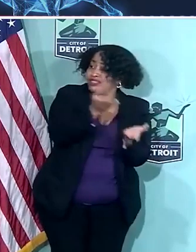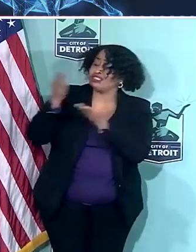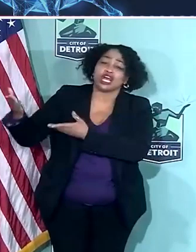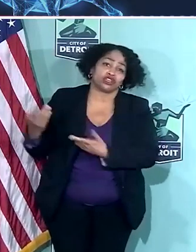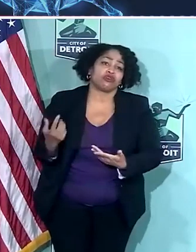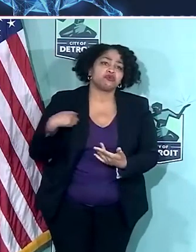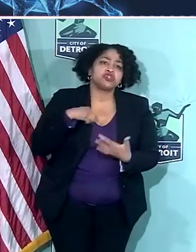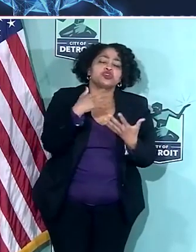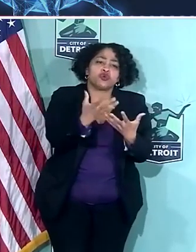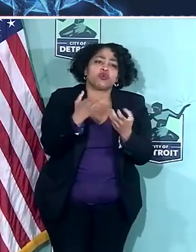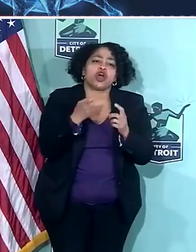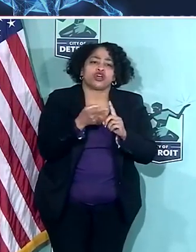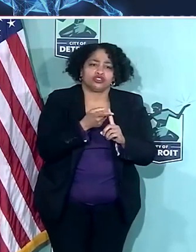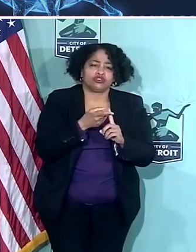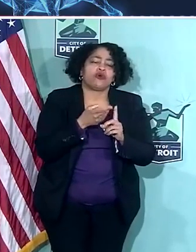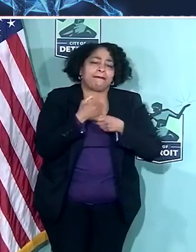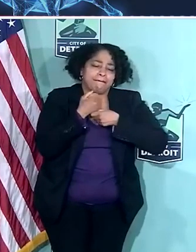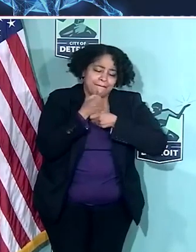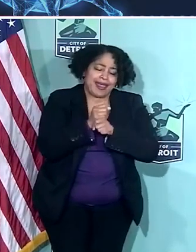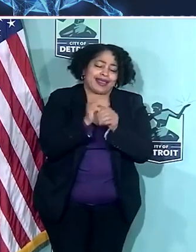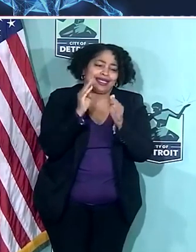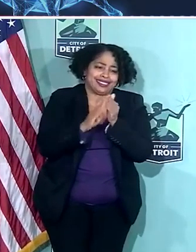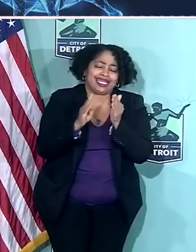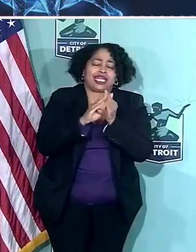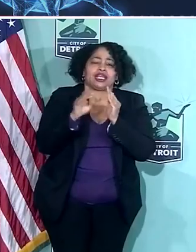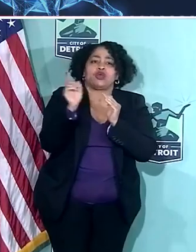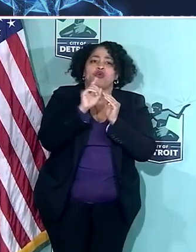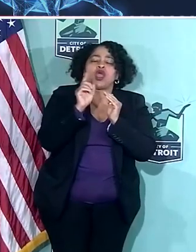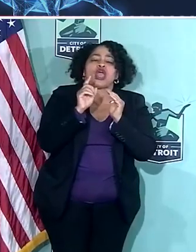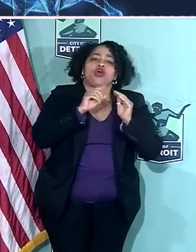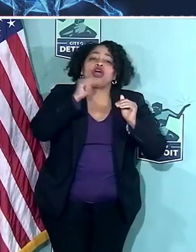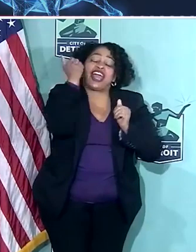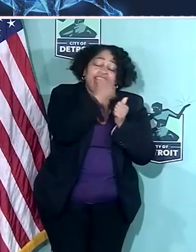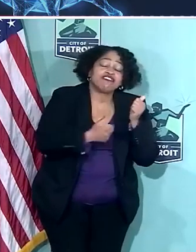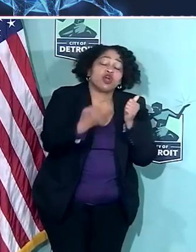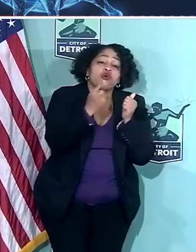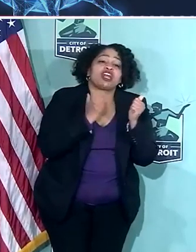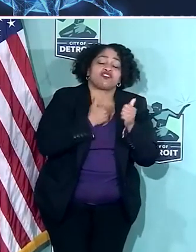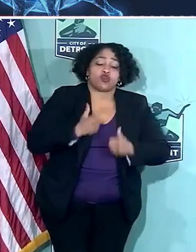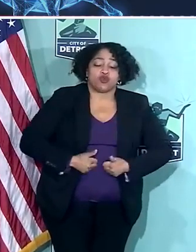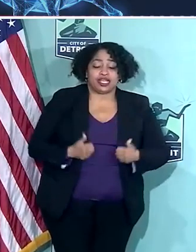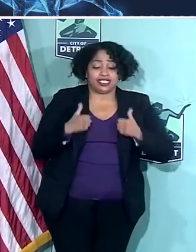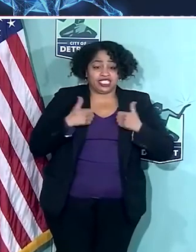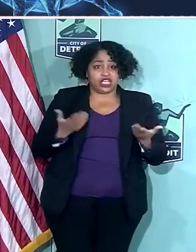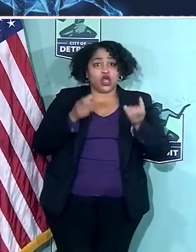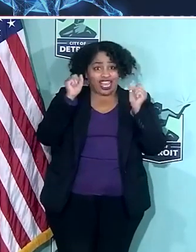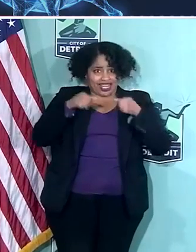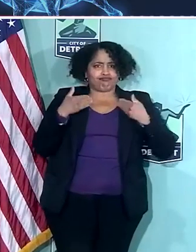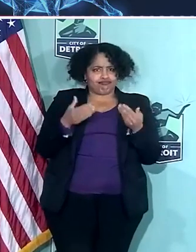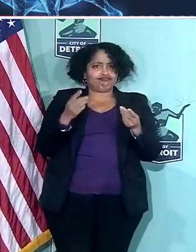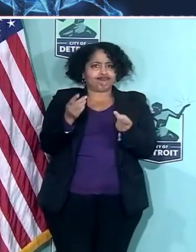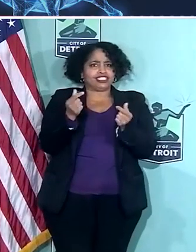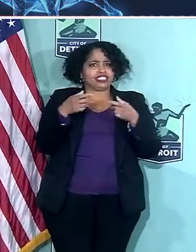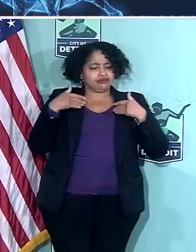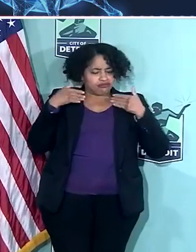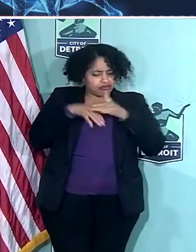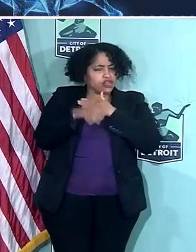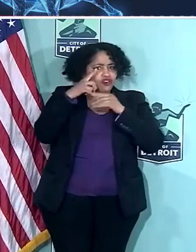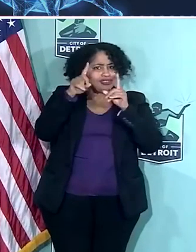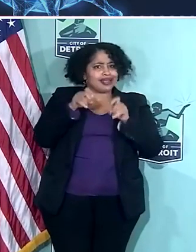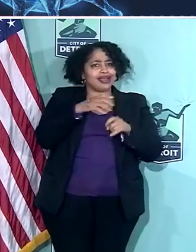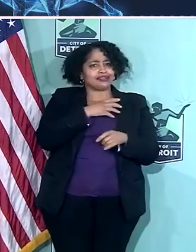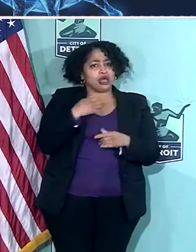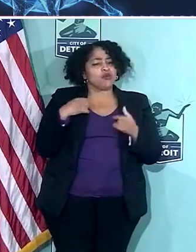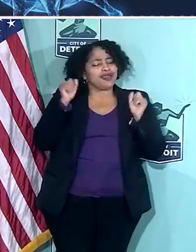create the city where every one of our residents could get immediate testing, and we have done that now. And I want to thank Ascension